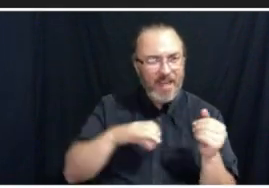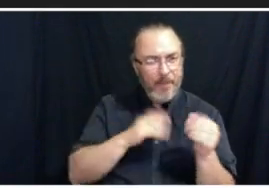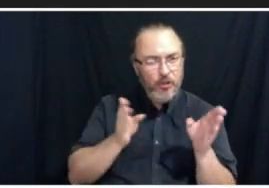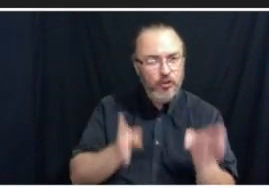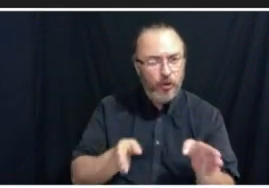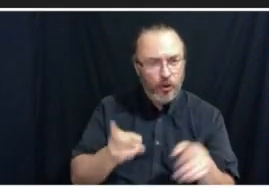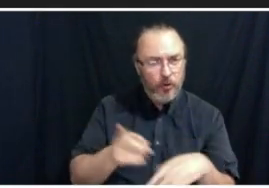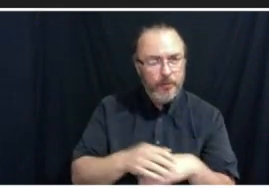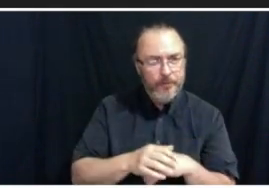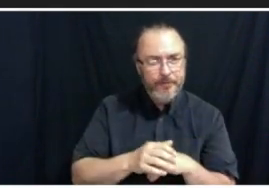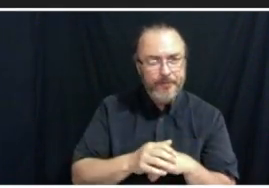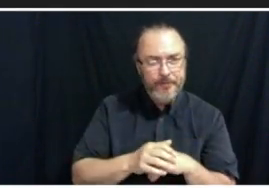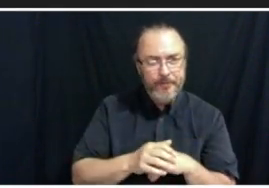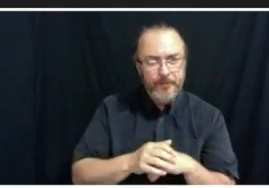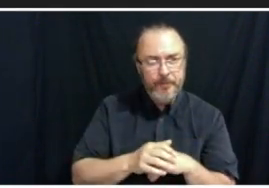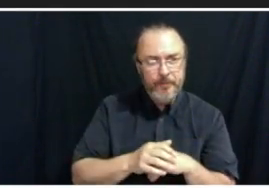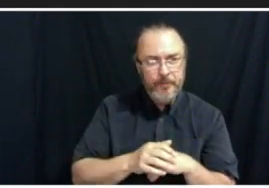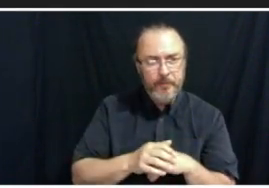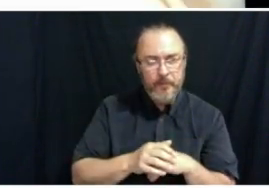So, refugee